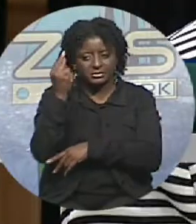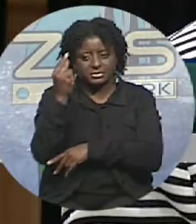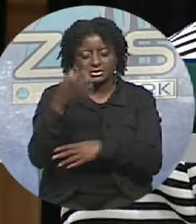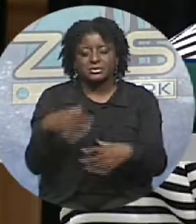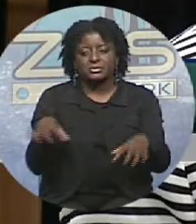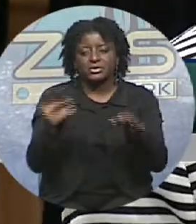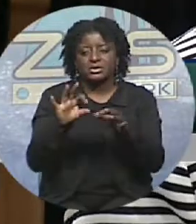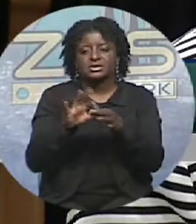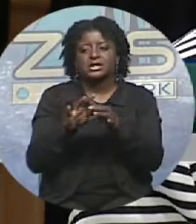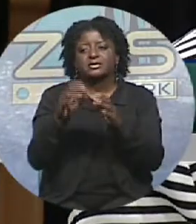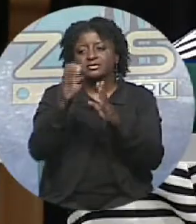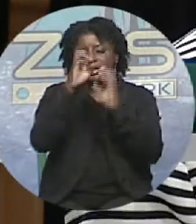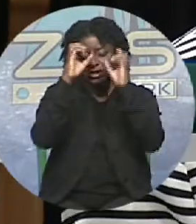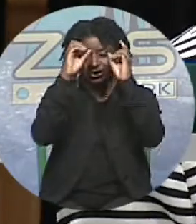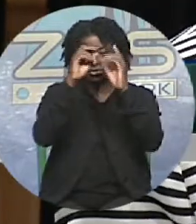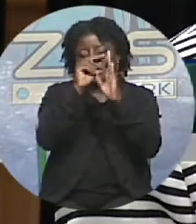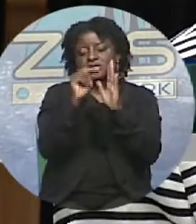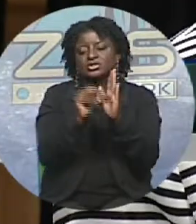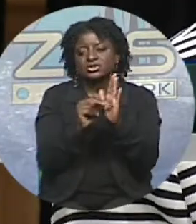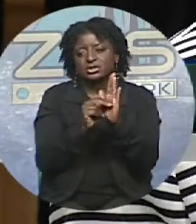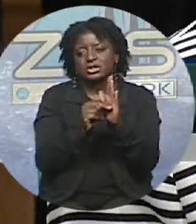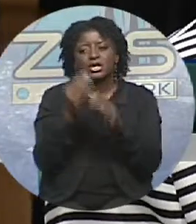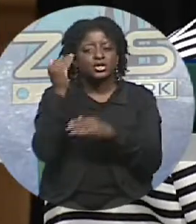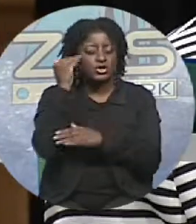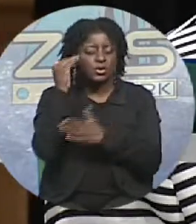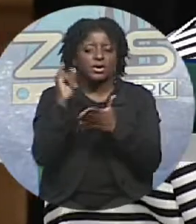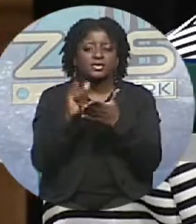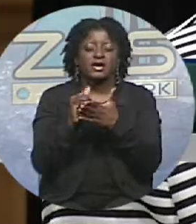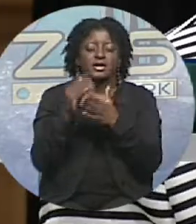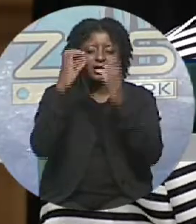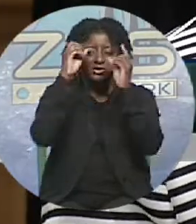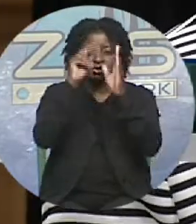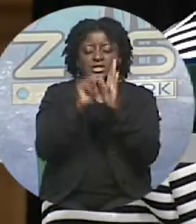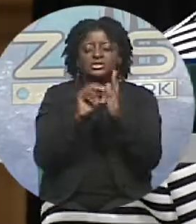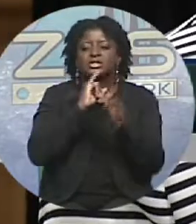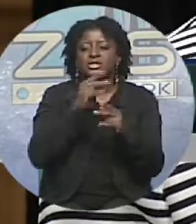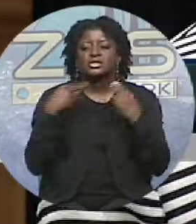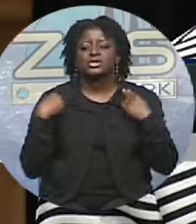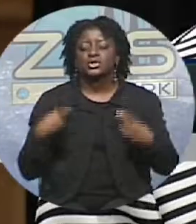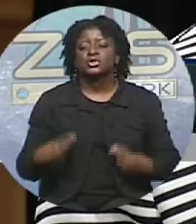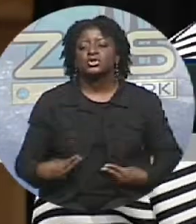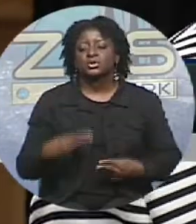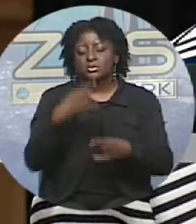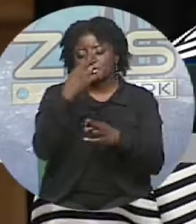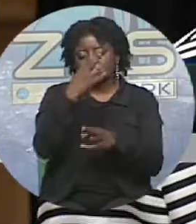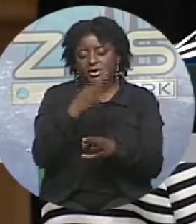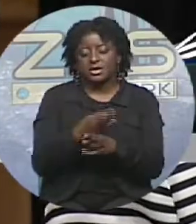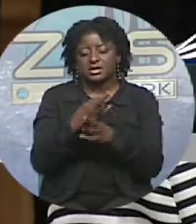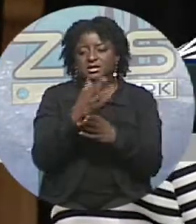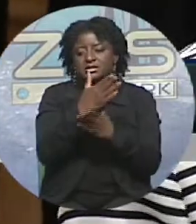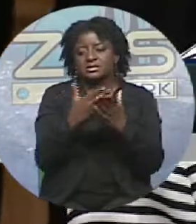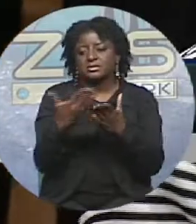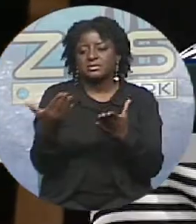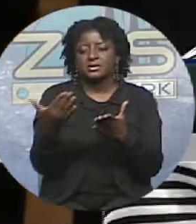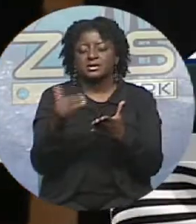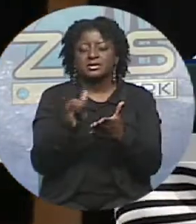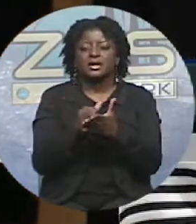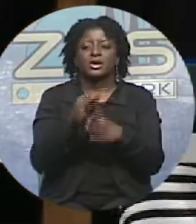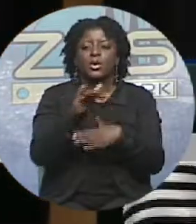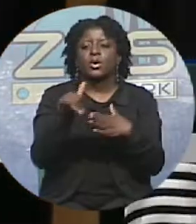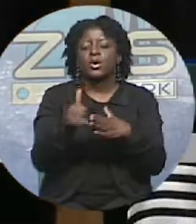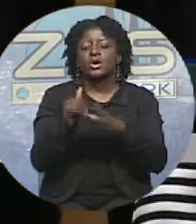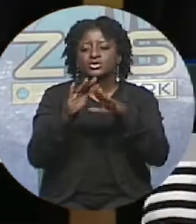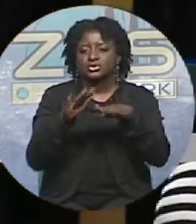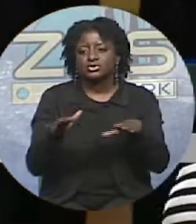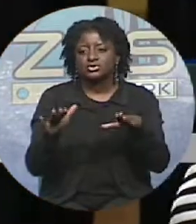education, the importance of knowing that education is a human right. It is something that all children are